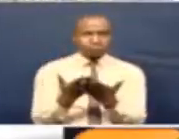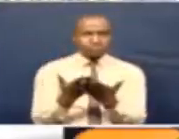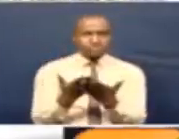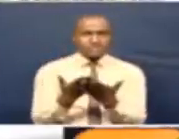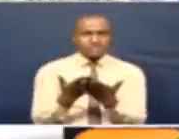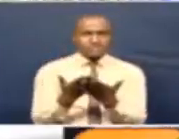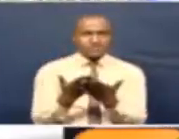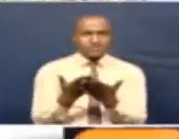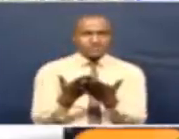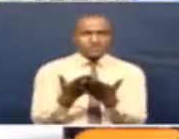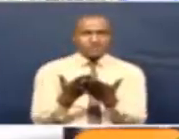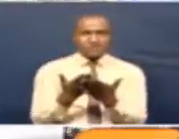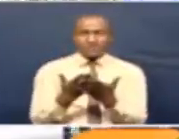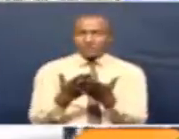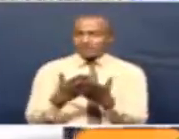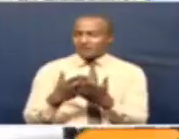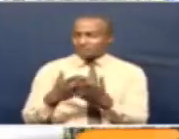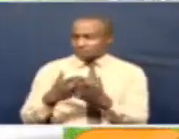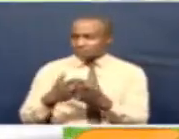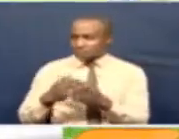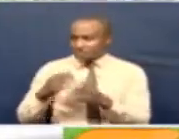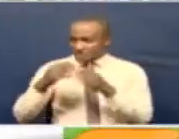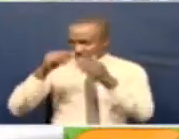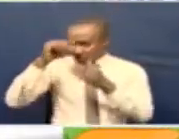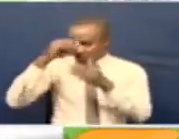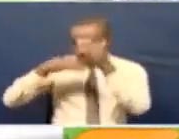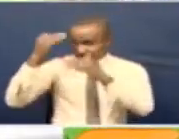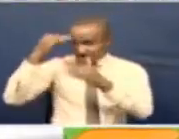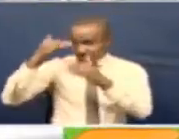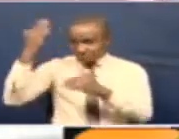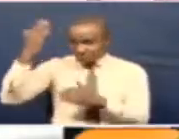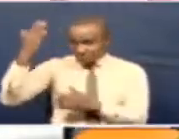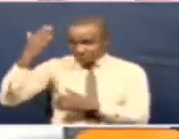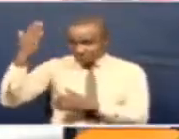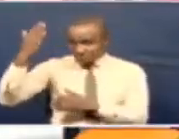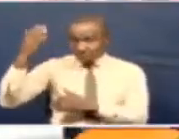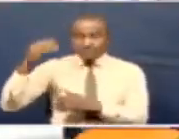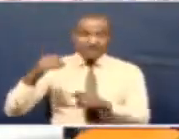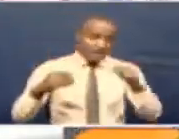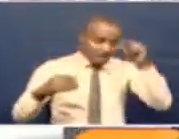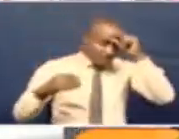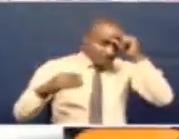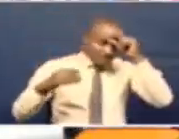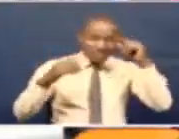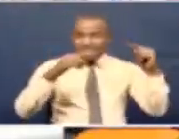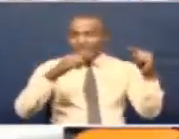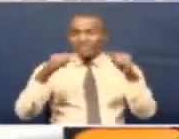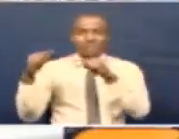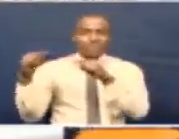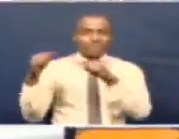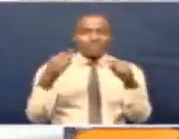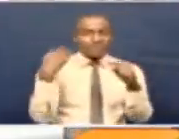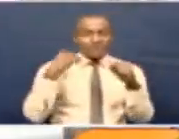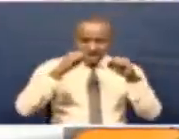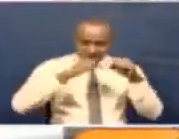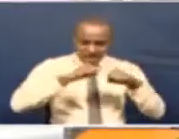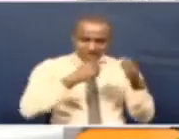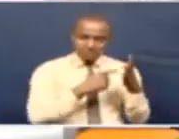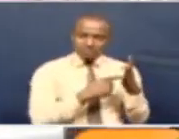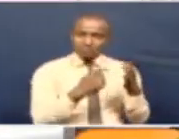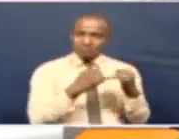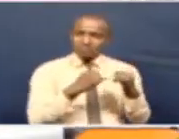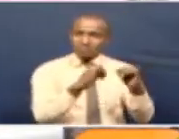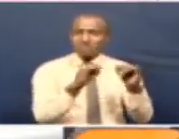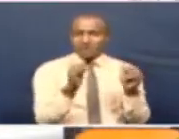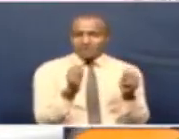the standoff between the lecturers and the government over the implementation of the 2017-2021 collective bargaining agreement has